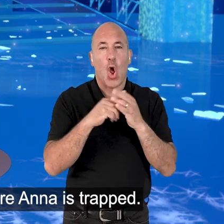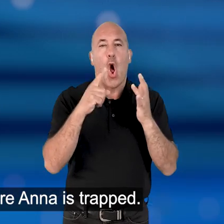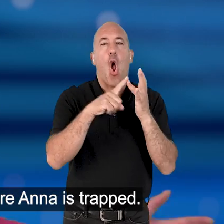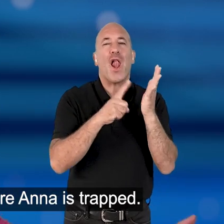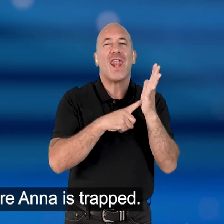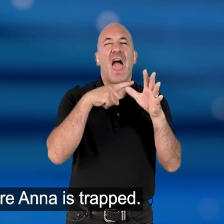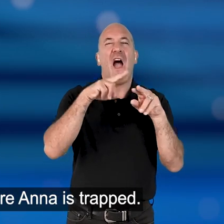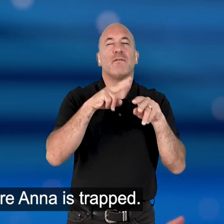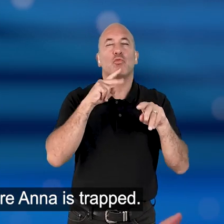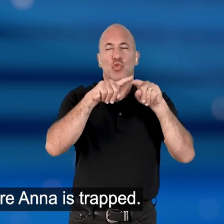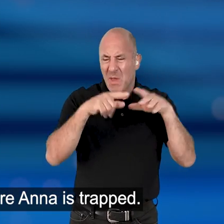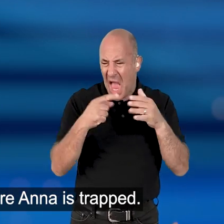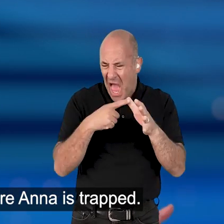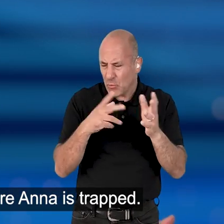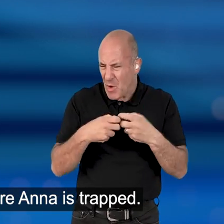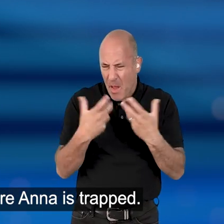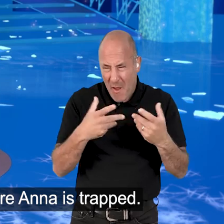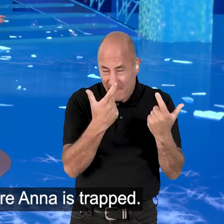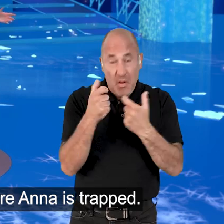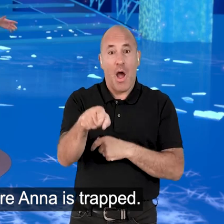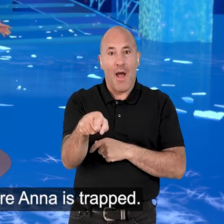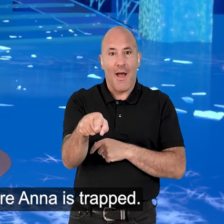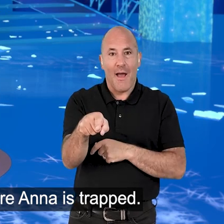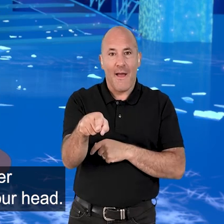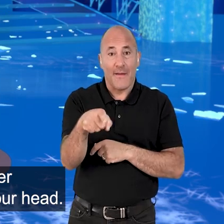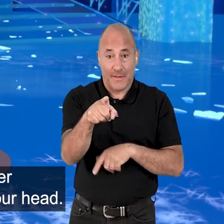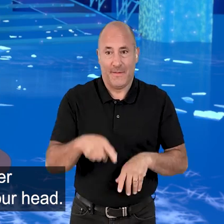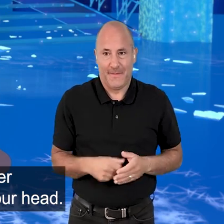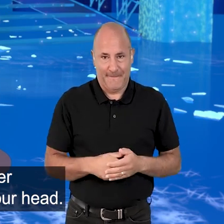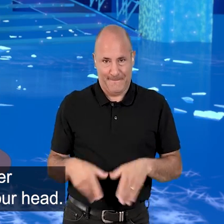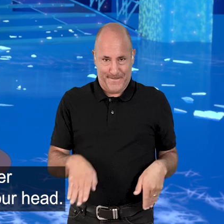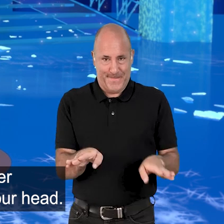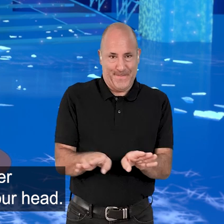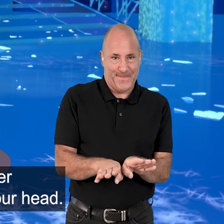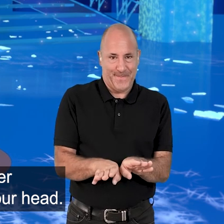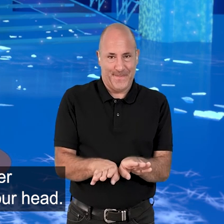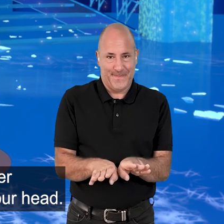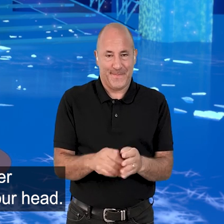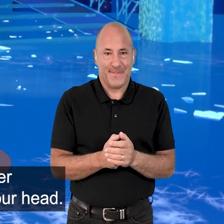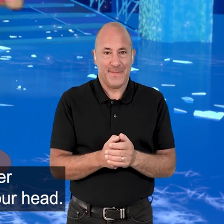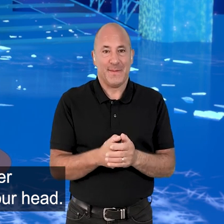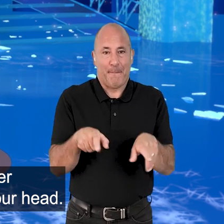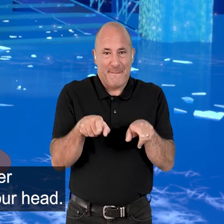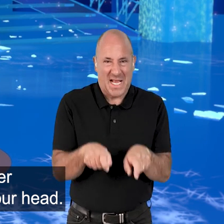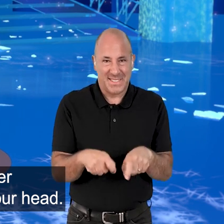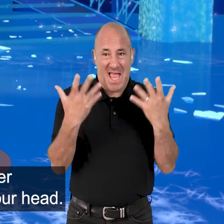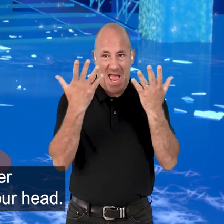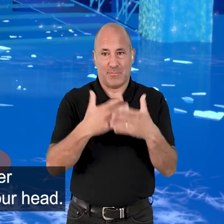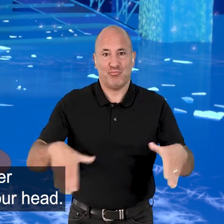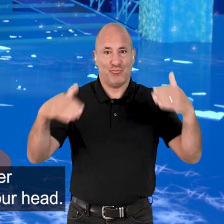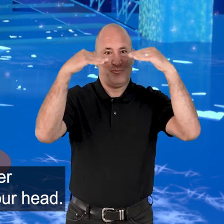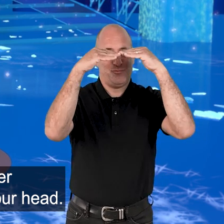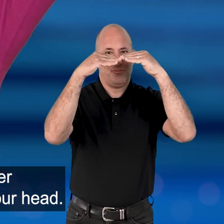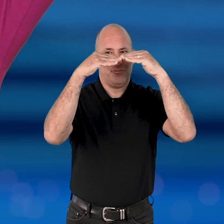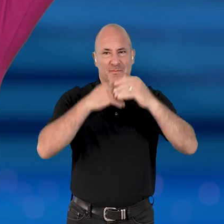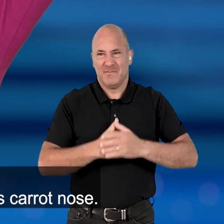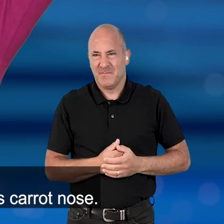Olaf finds the room where Anna is trapped. Joining your heels together, bend your knees, hands above your